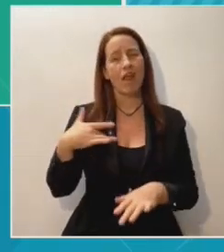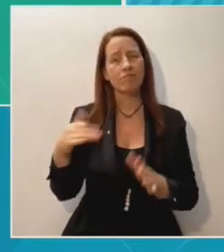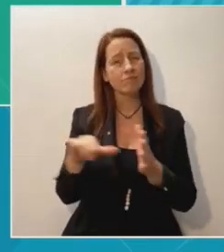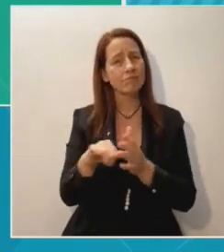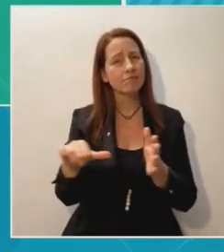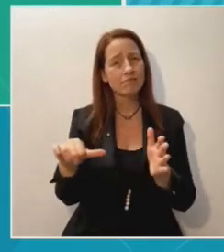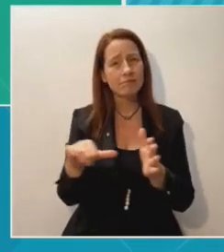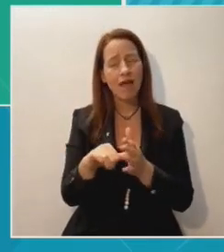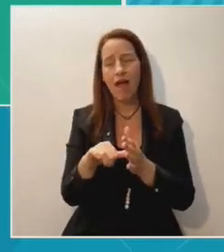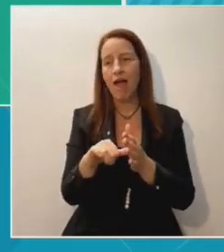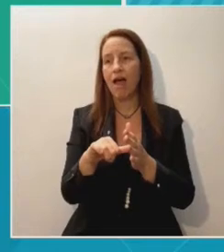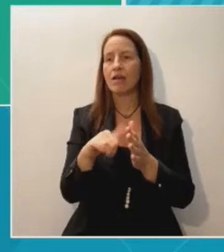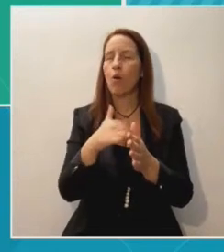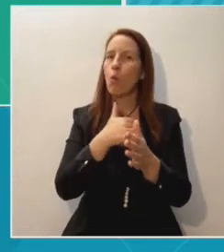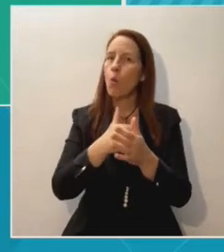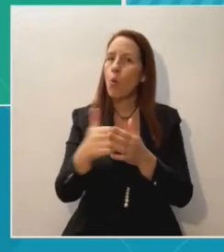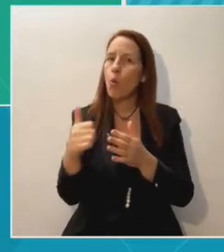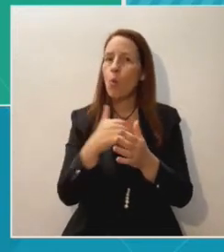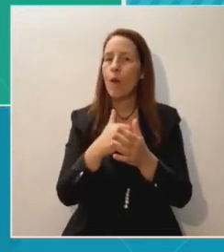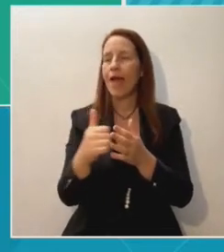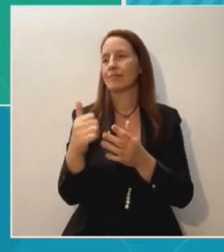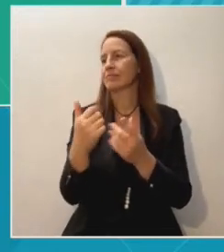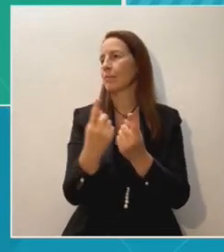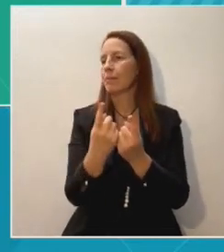something you can do and succeed at.